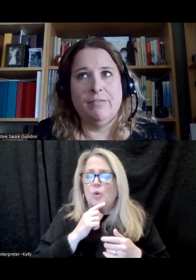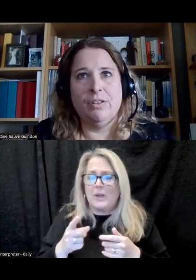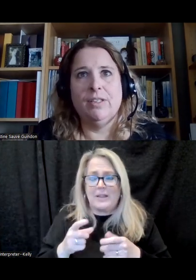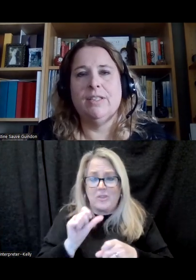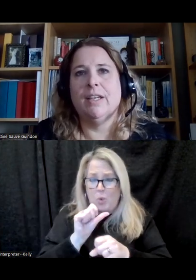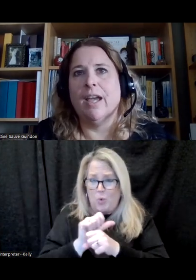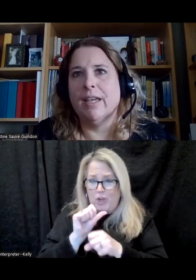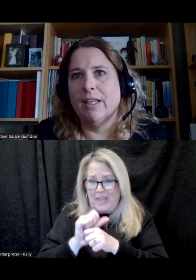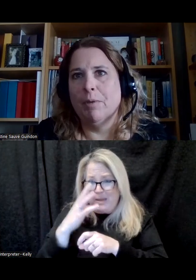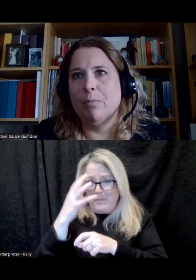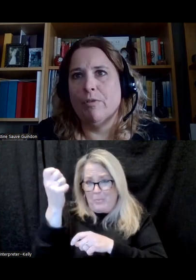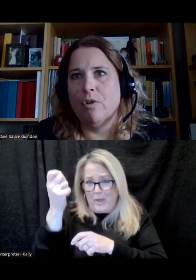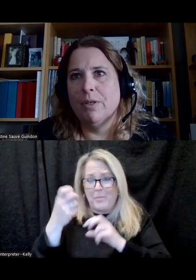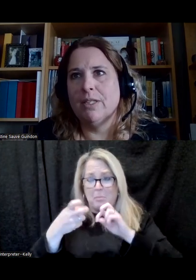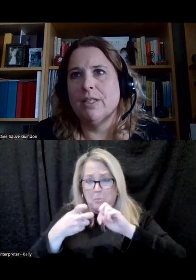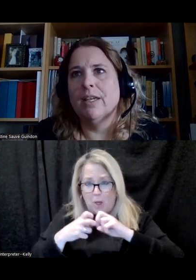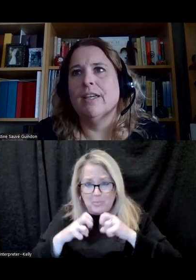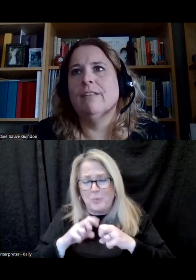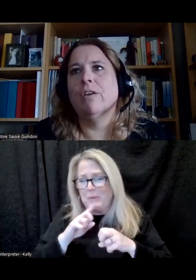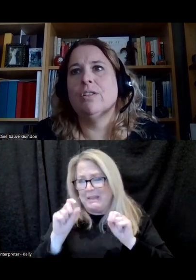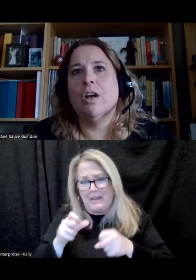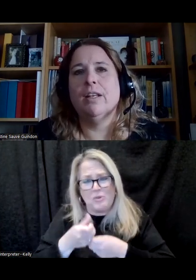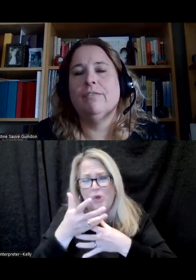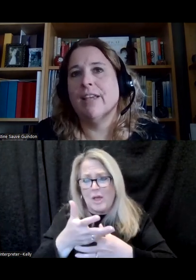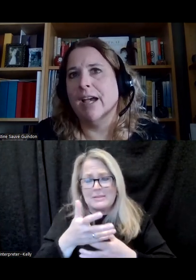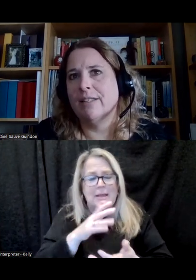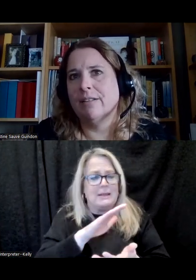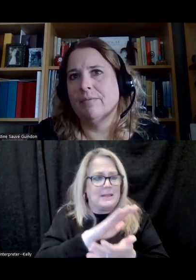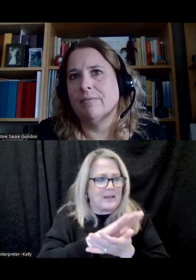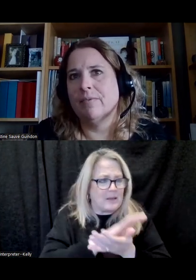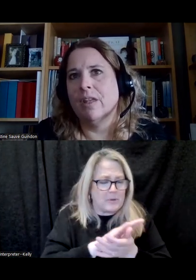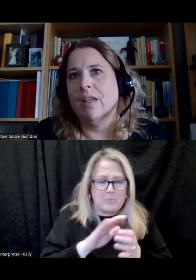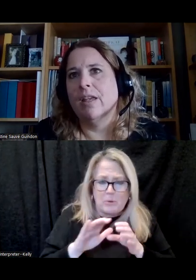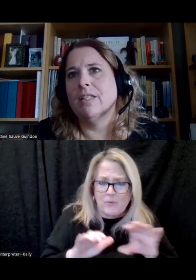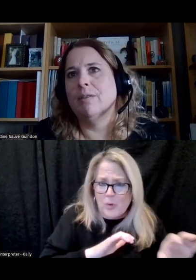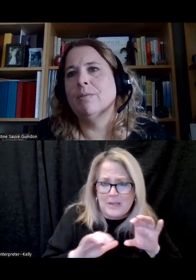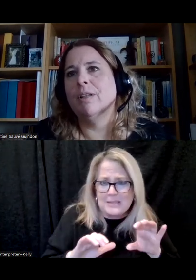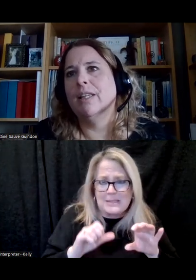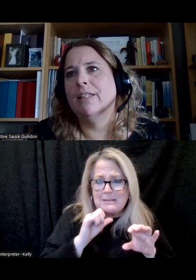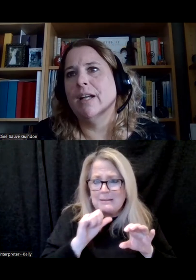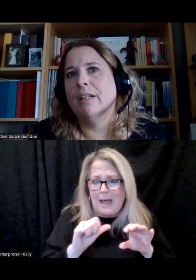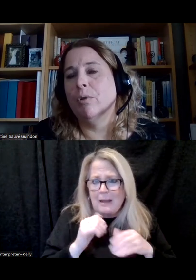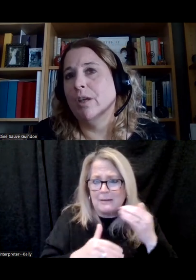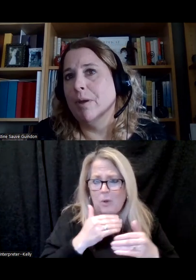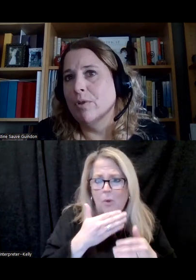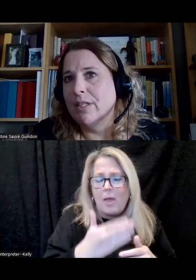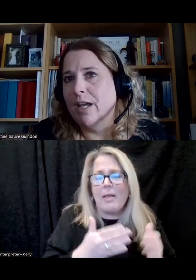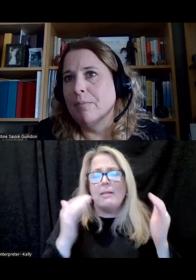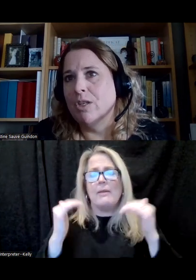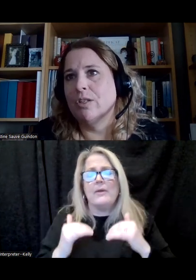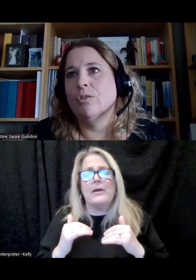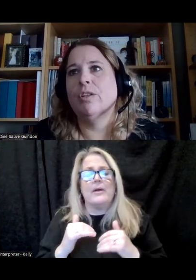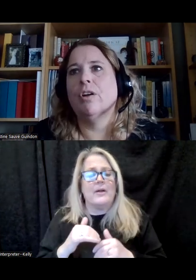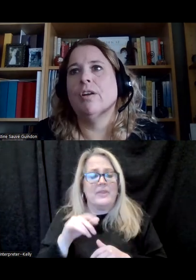with difficulties in academic performance in various cognitive tasks. Assessment like the tactile working memory